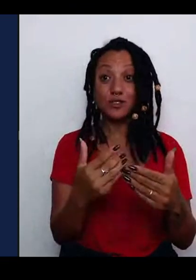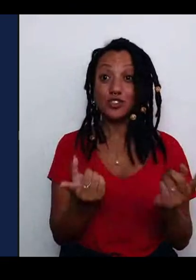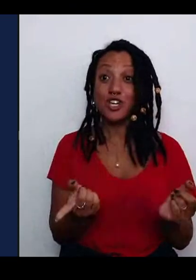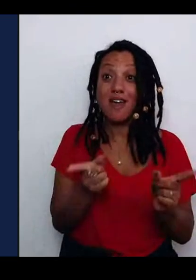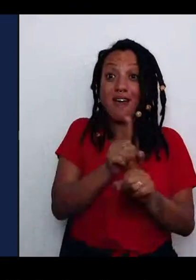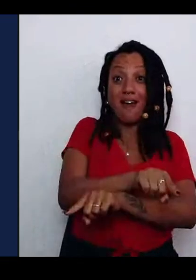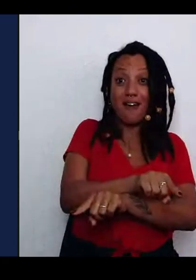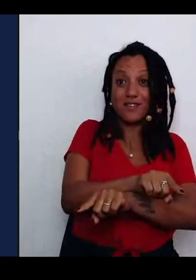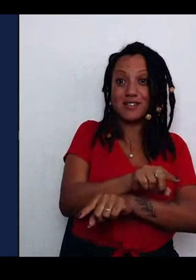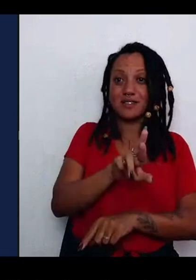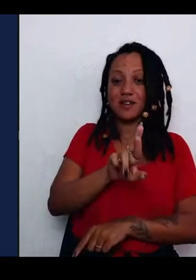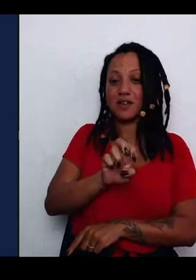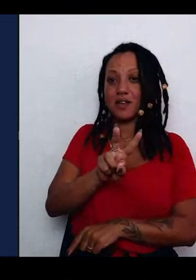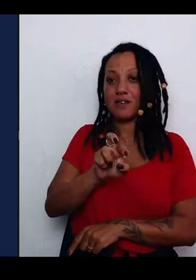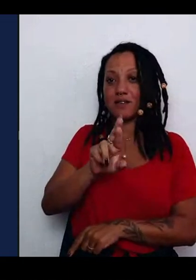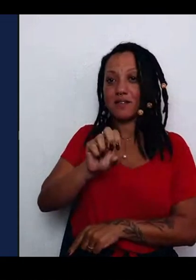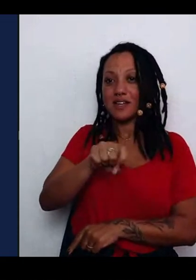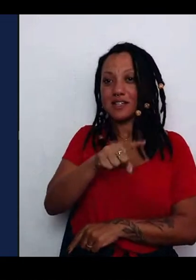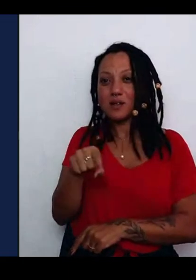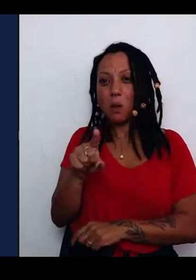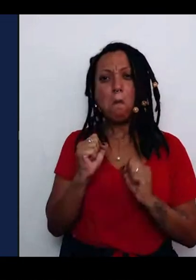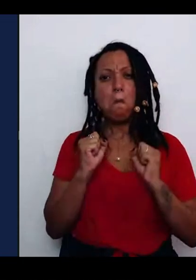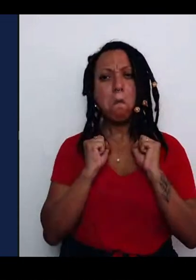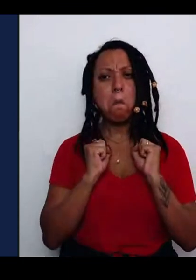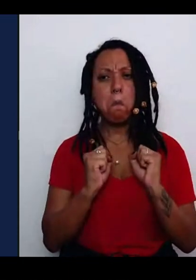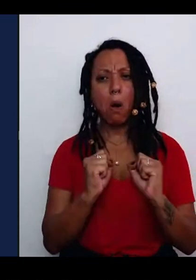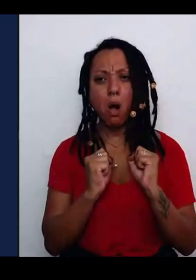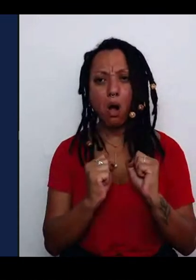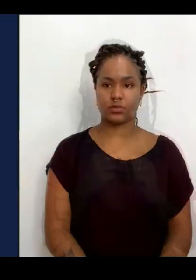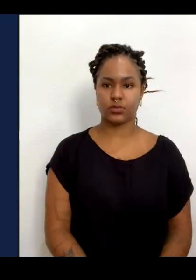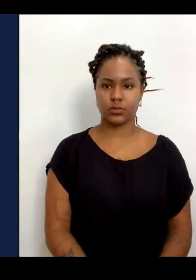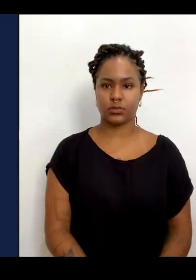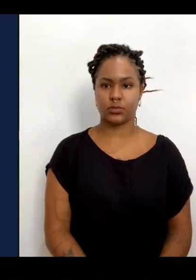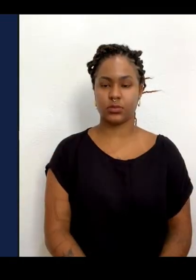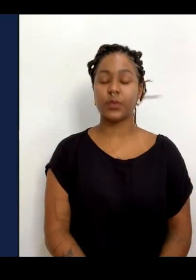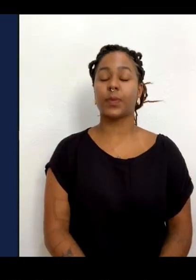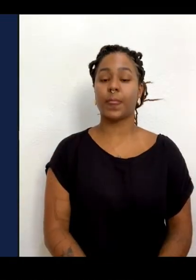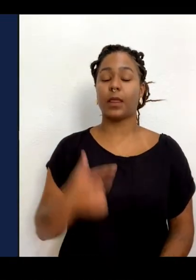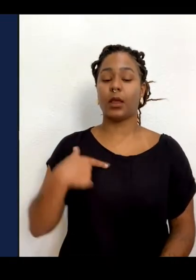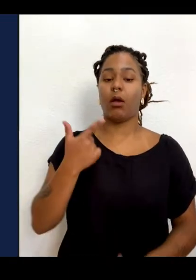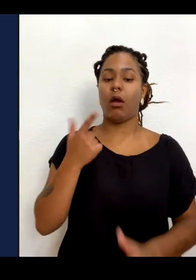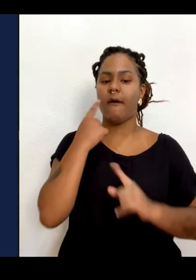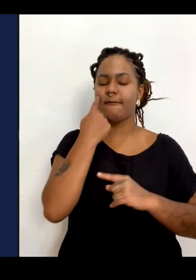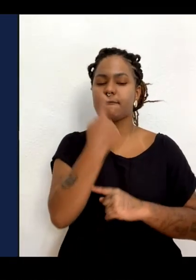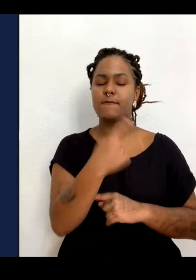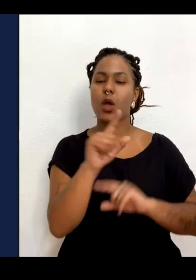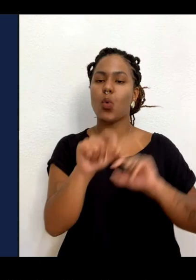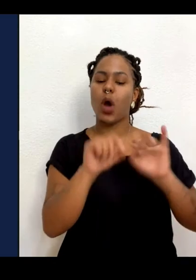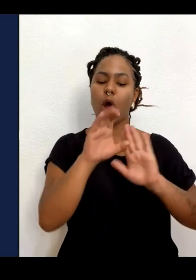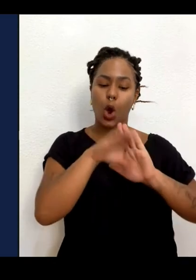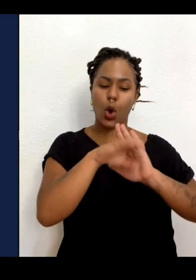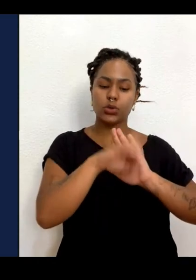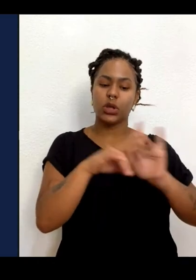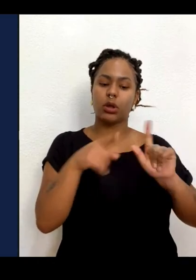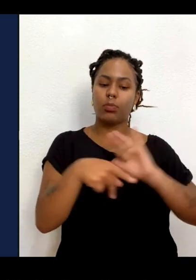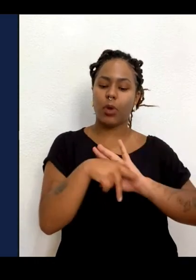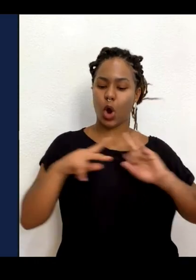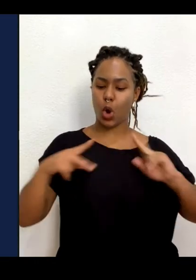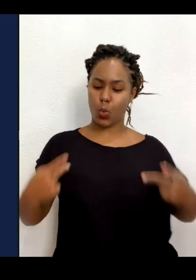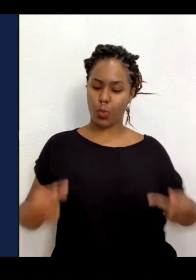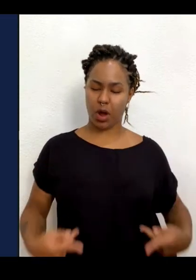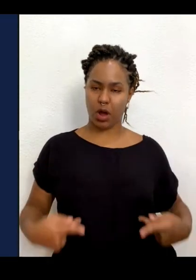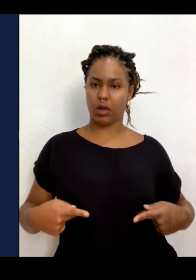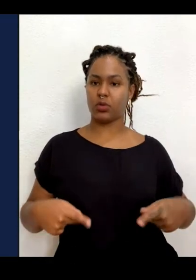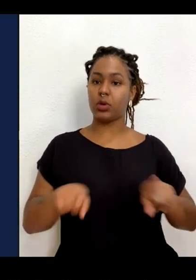way to upturn conceptions of human distance and superiority from all of those that throughout an